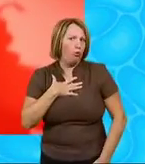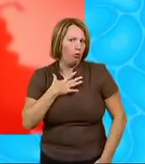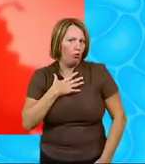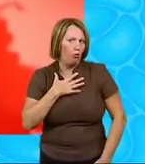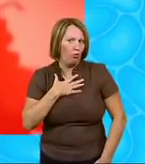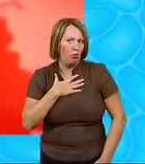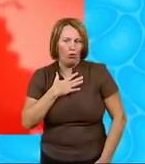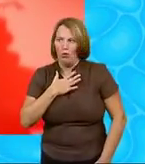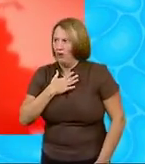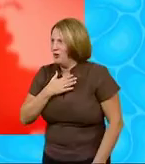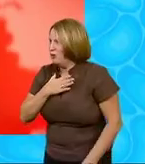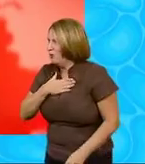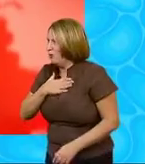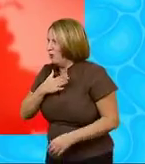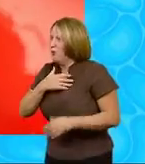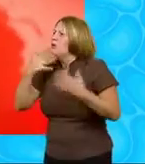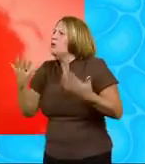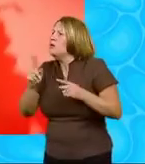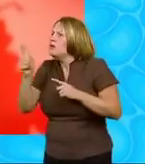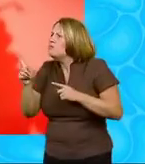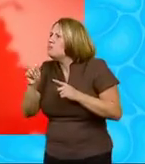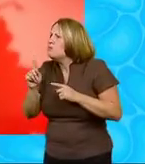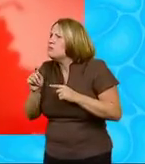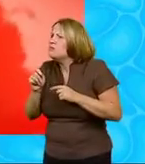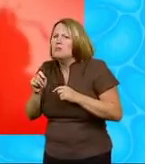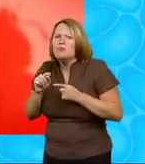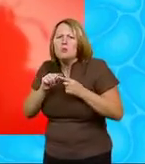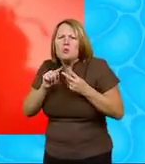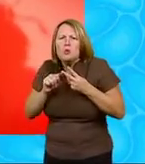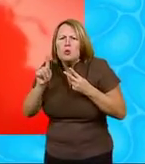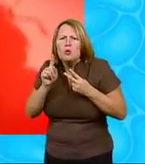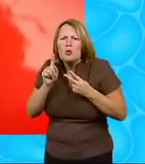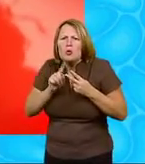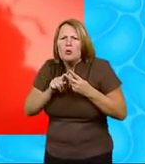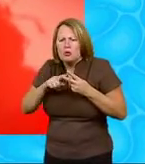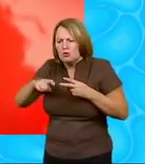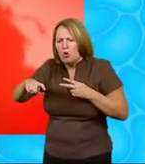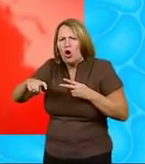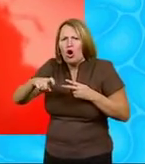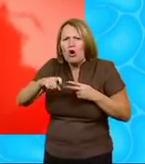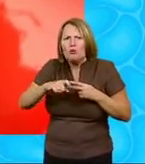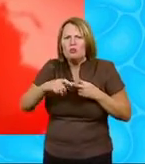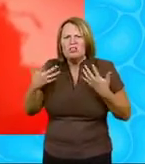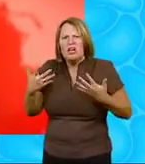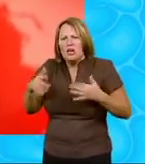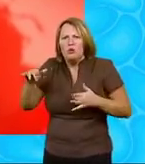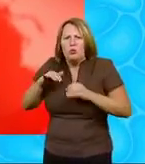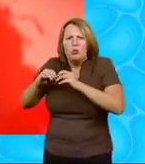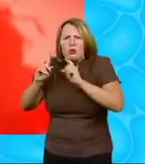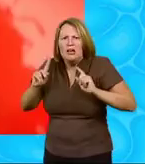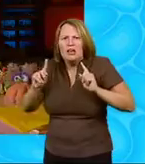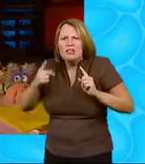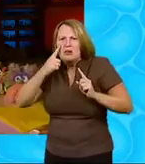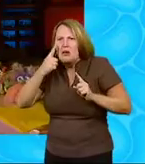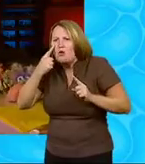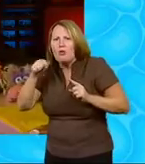Oh! Oh, hello, Stick number two. Oh, OK. Stick number two wants to know what the sandworms are